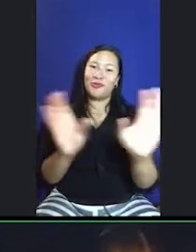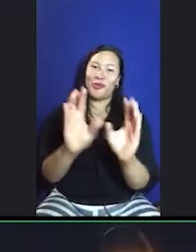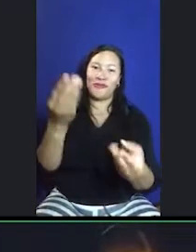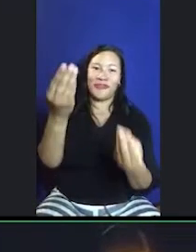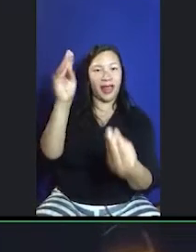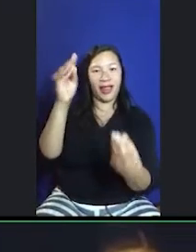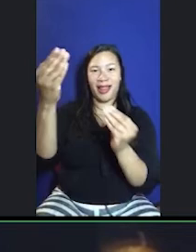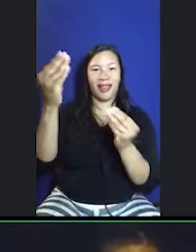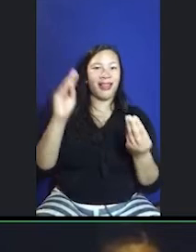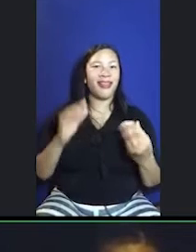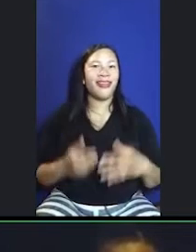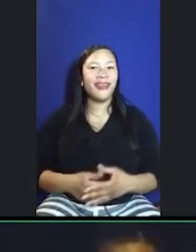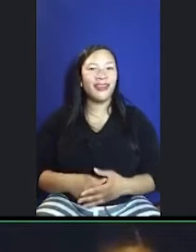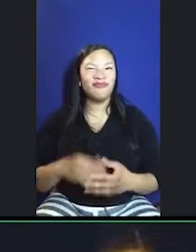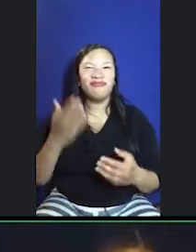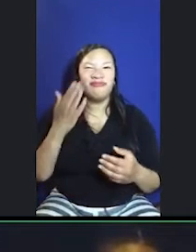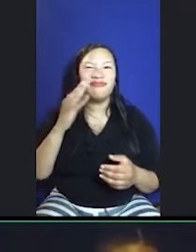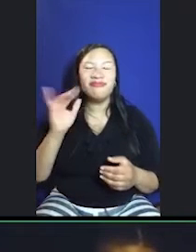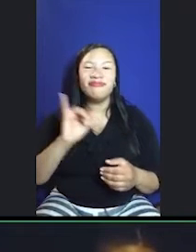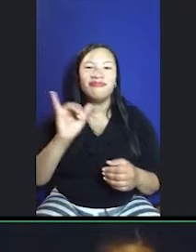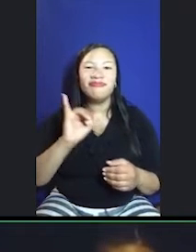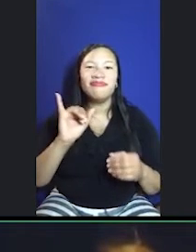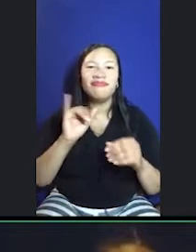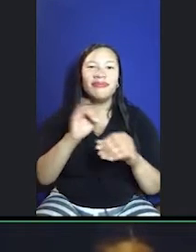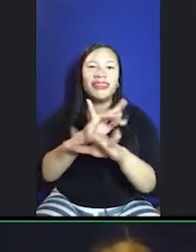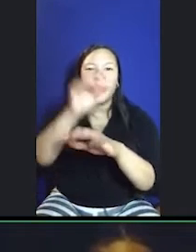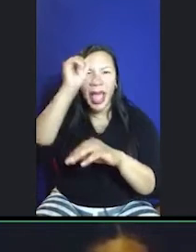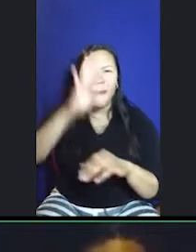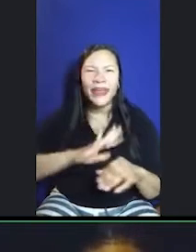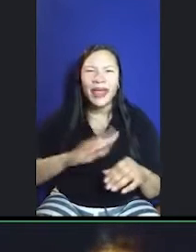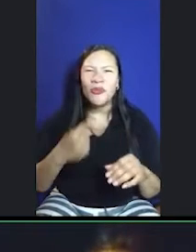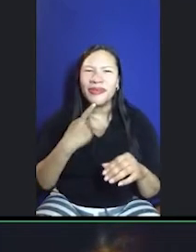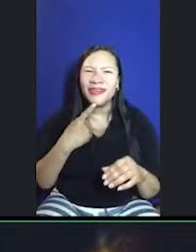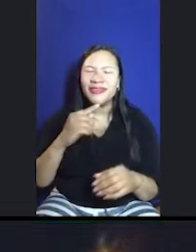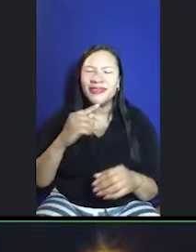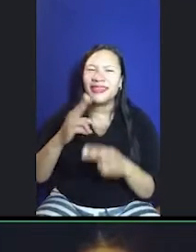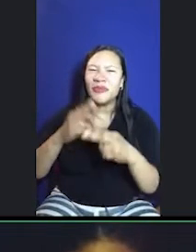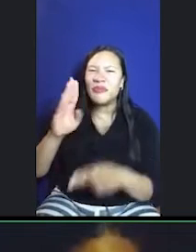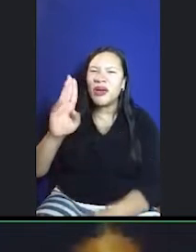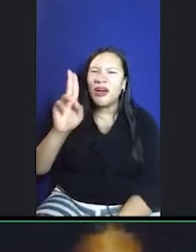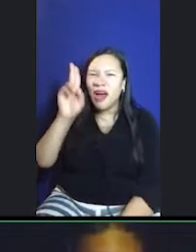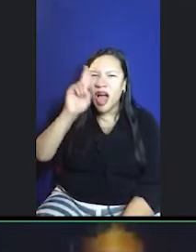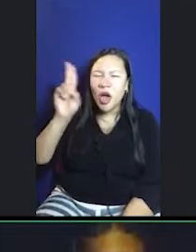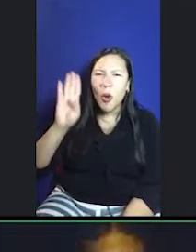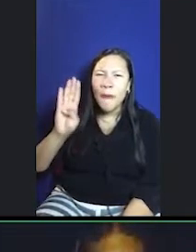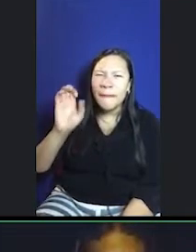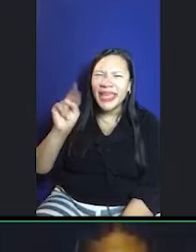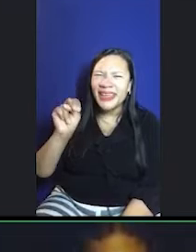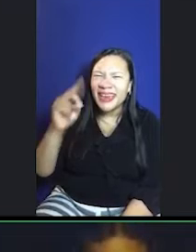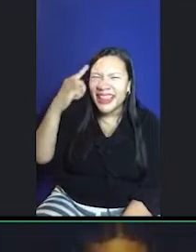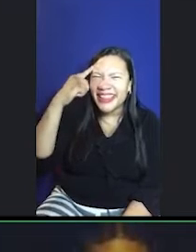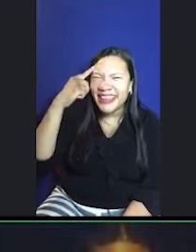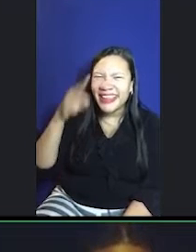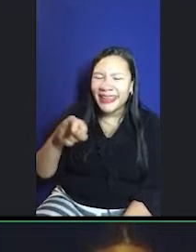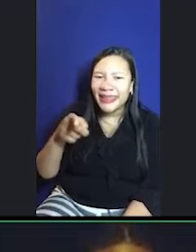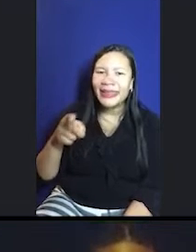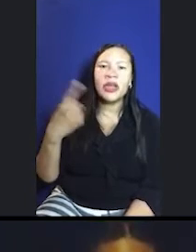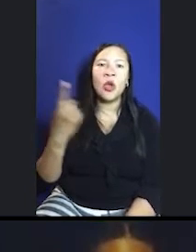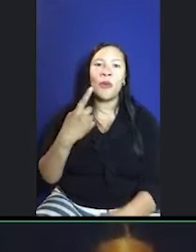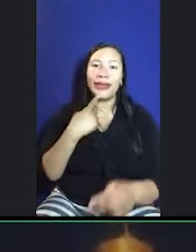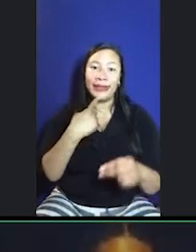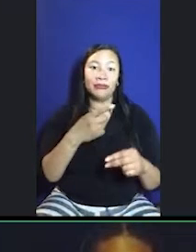what is it, the saying goes in Spider-Man, what was his name, Uncle Ben, right? With Yeah. great power Uncle Ben. comes great